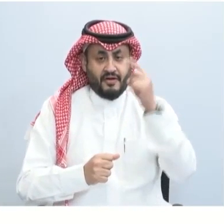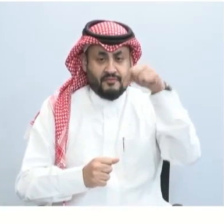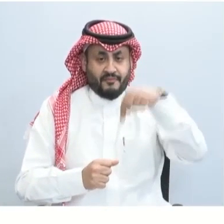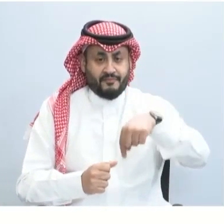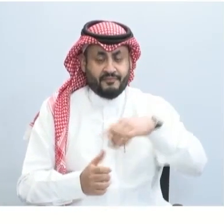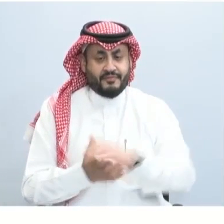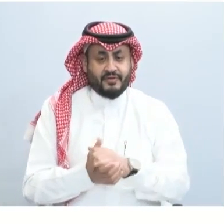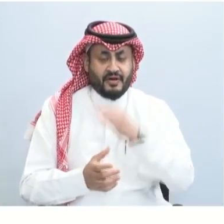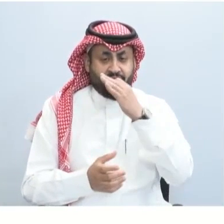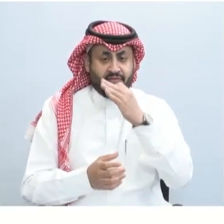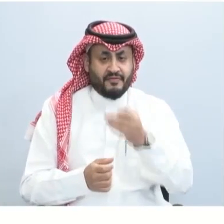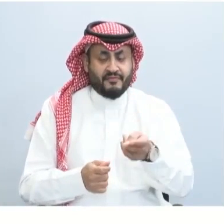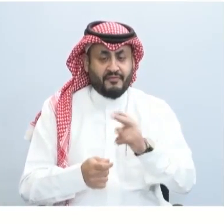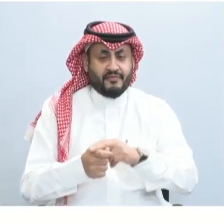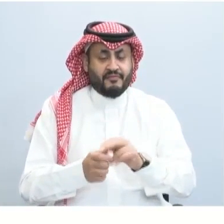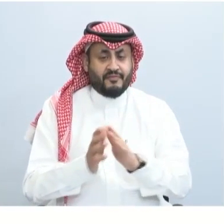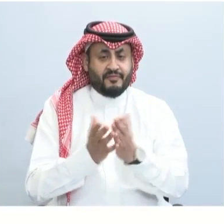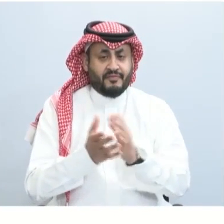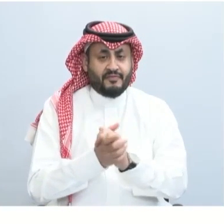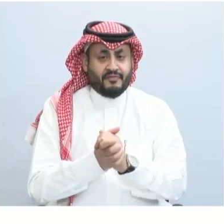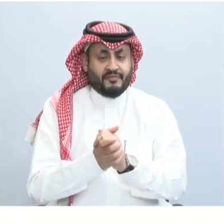Downs, Phonics Practice on page